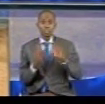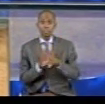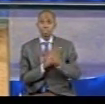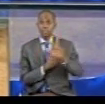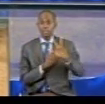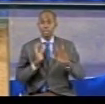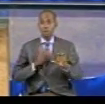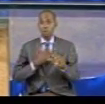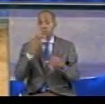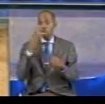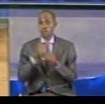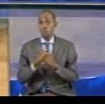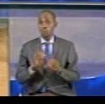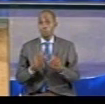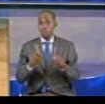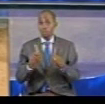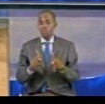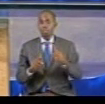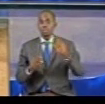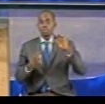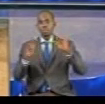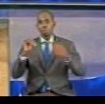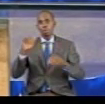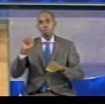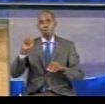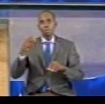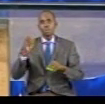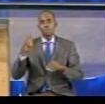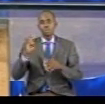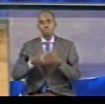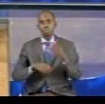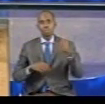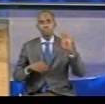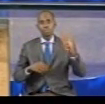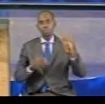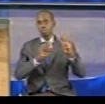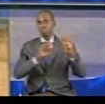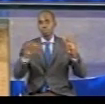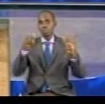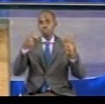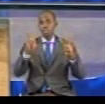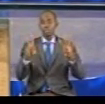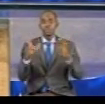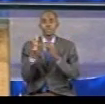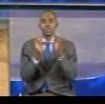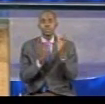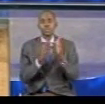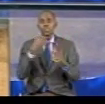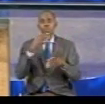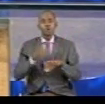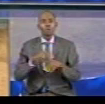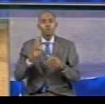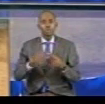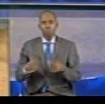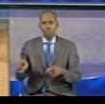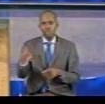27, Jesus spake unto them, saying, be of good cheer, it is